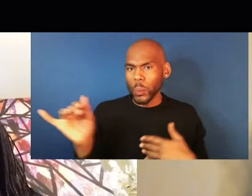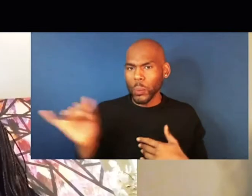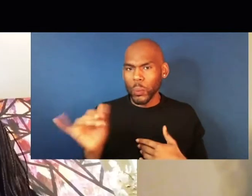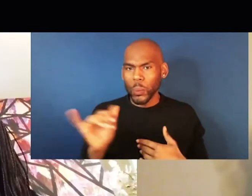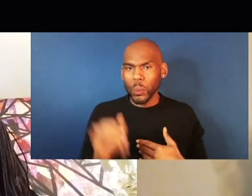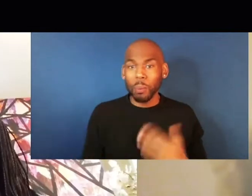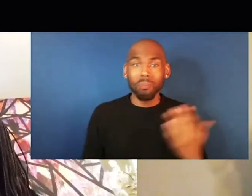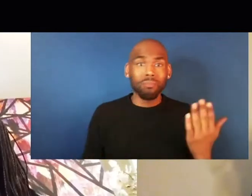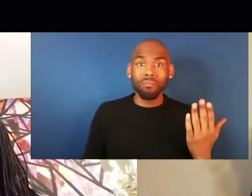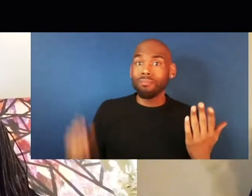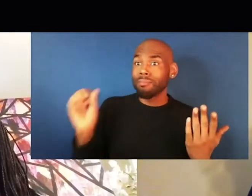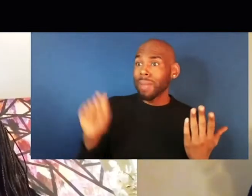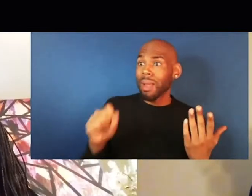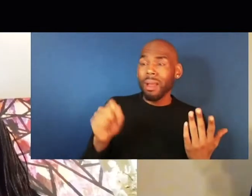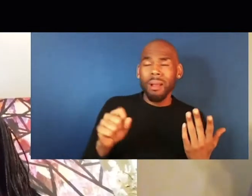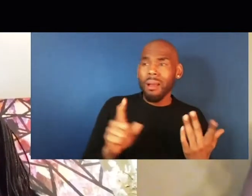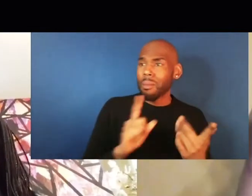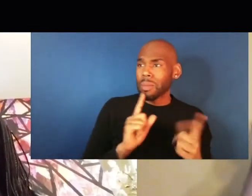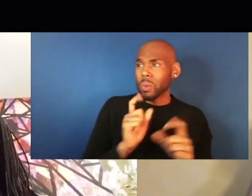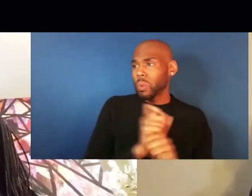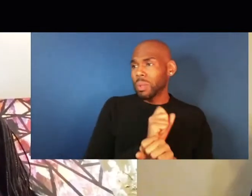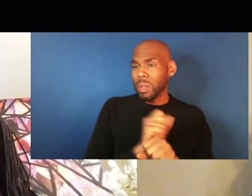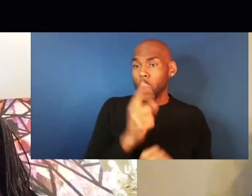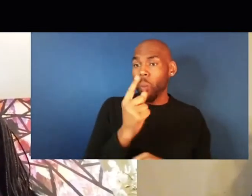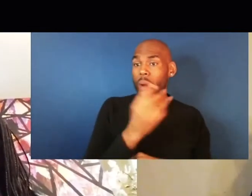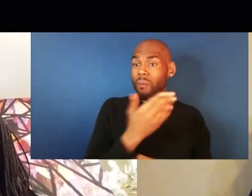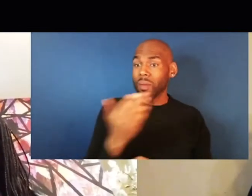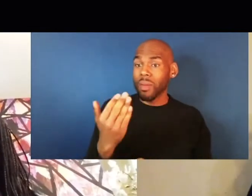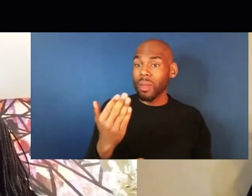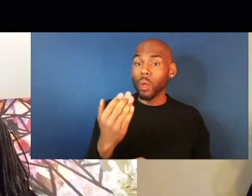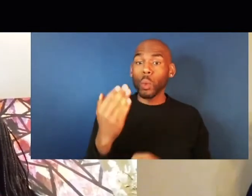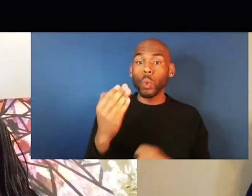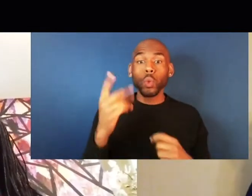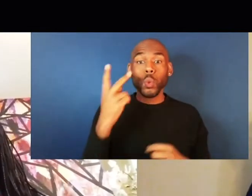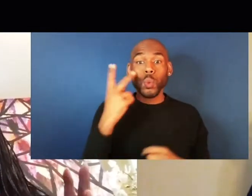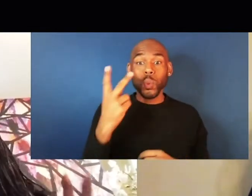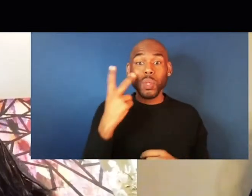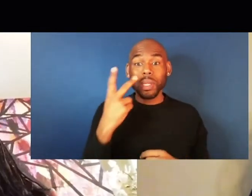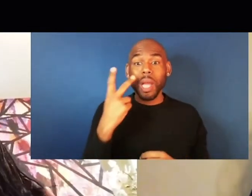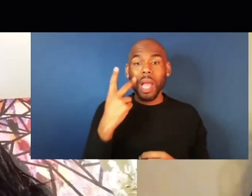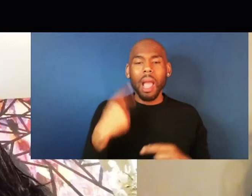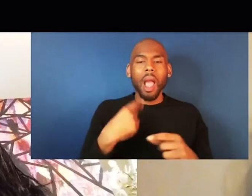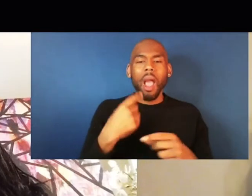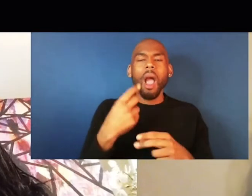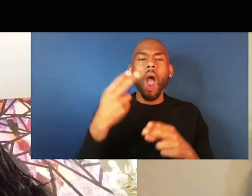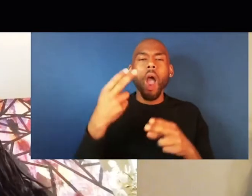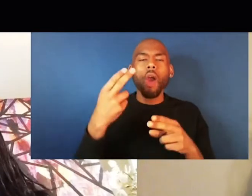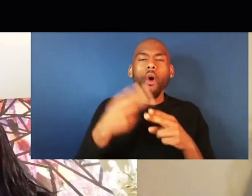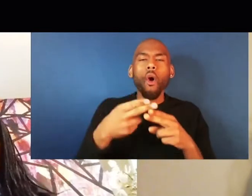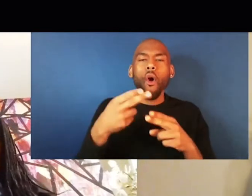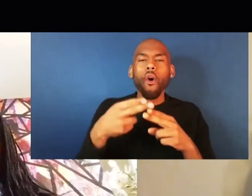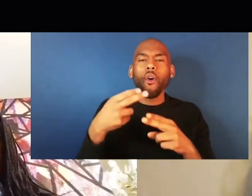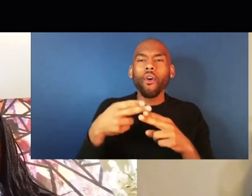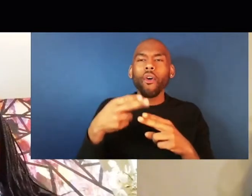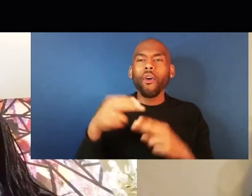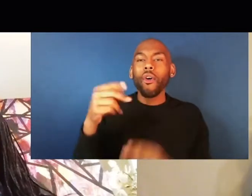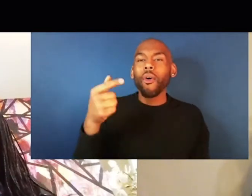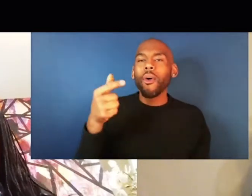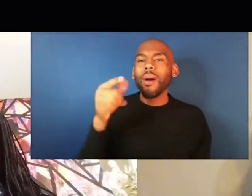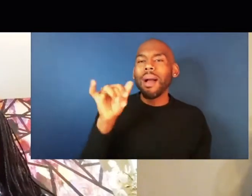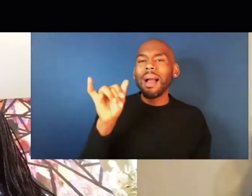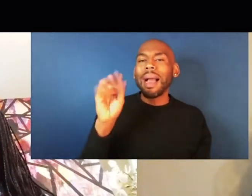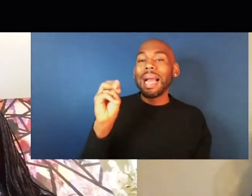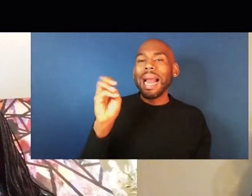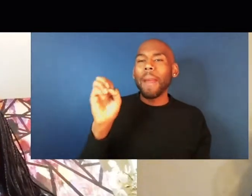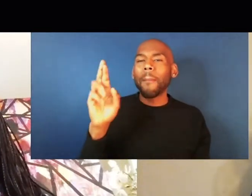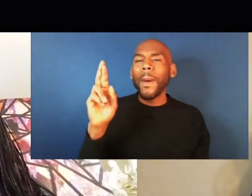oh, absolutely. I mean, I think, one of the things I'm starting to see, you see, right, what I call glimmers of hope. So Raising